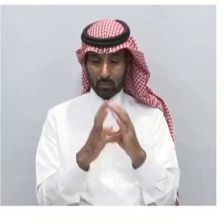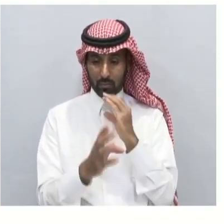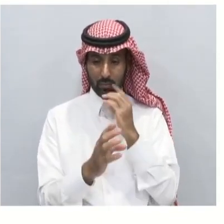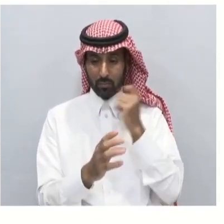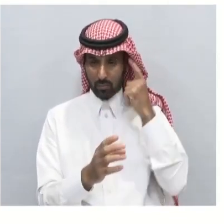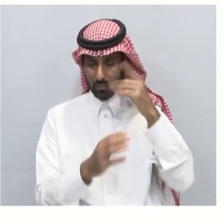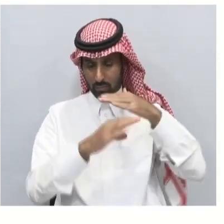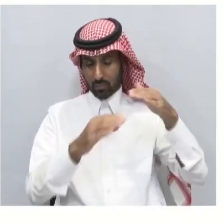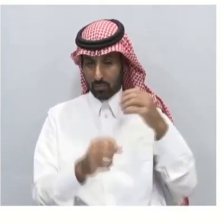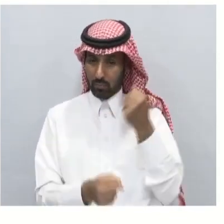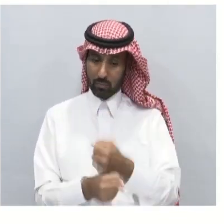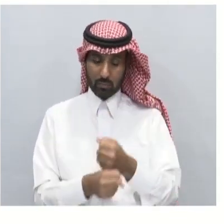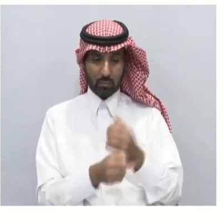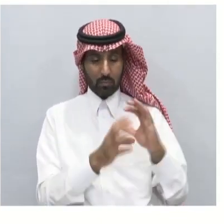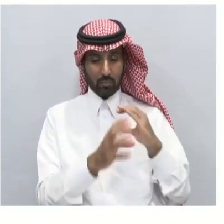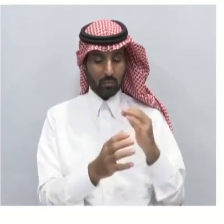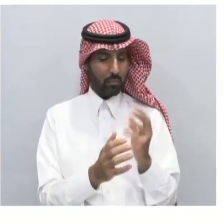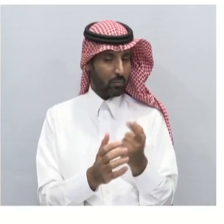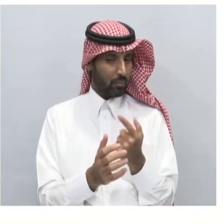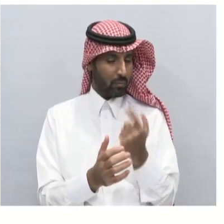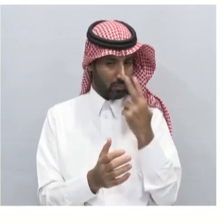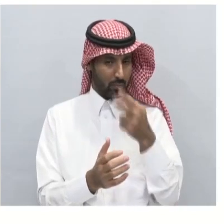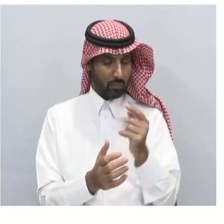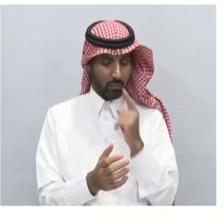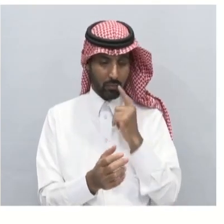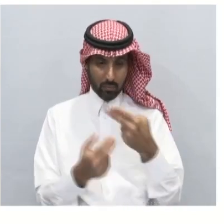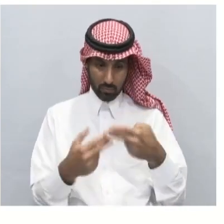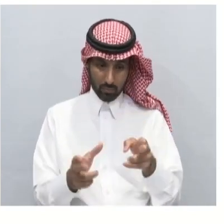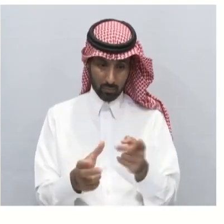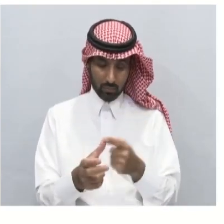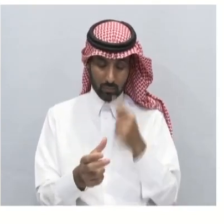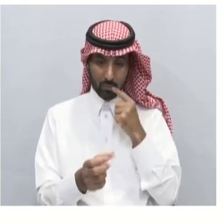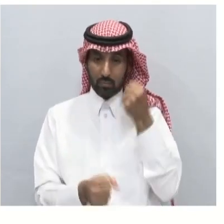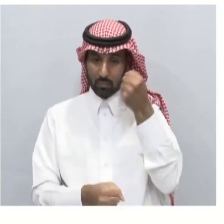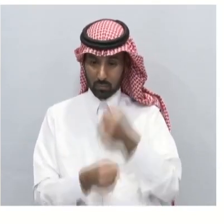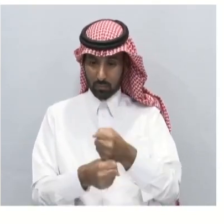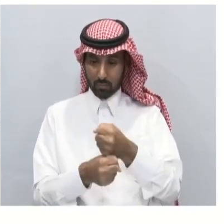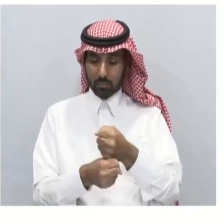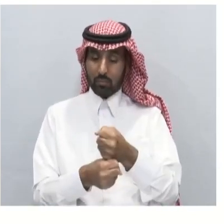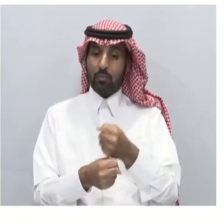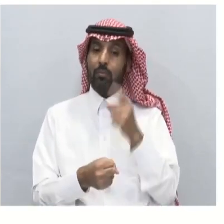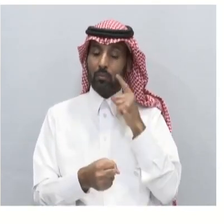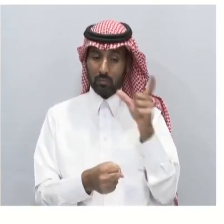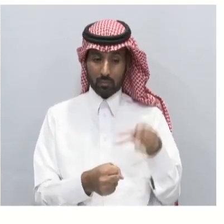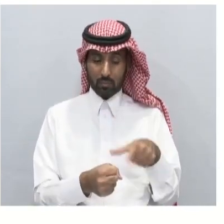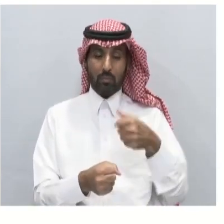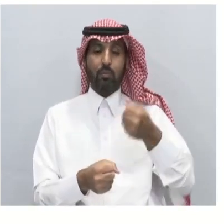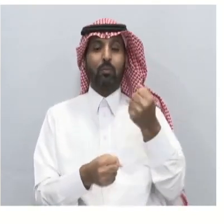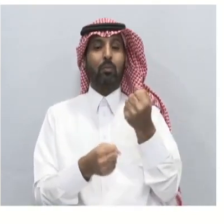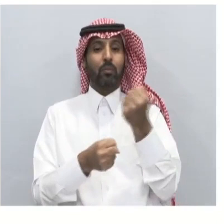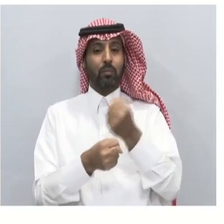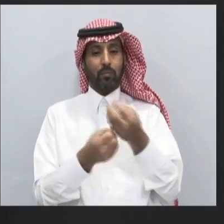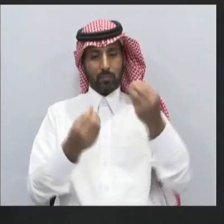common. Okay? What do you notice here? We started the sentence with what? Gerund, verb